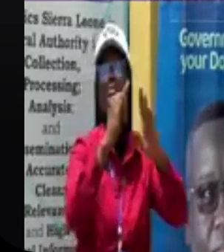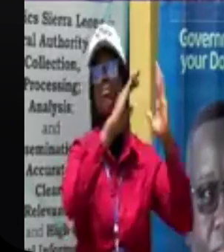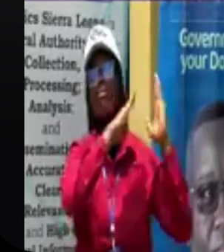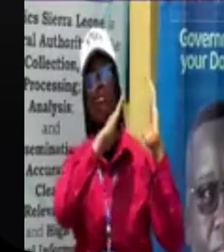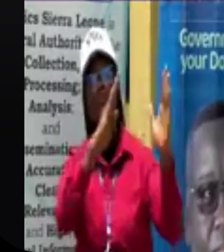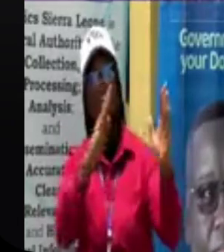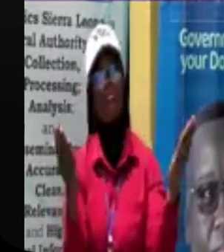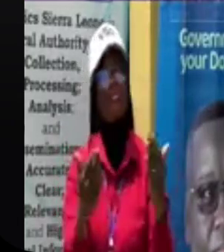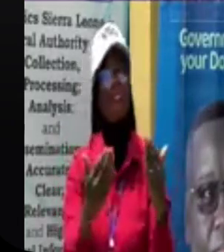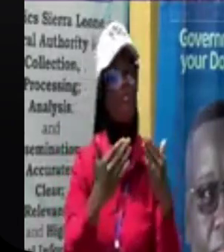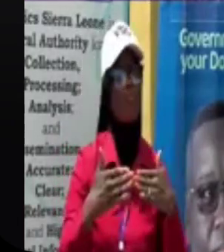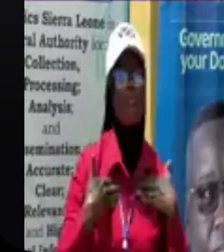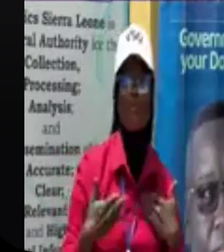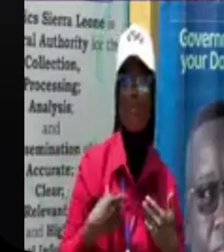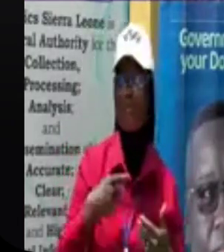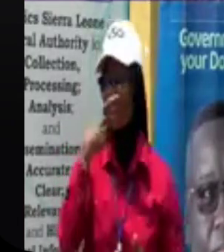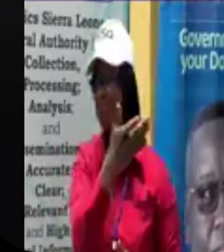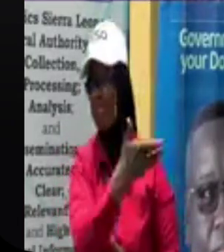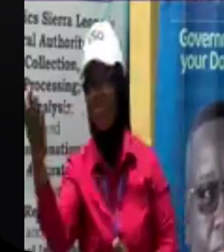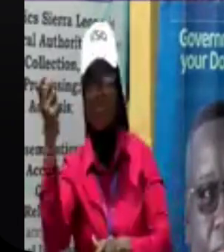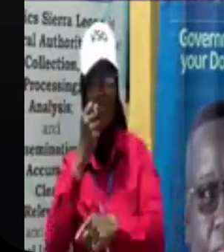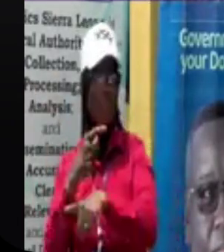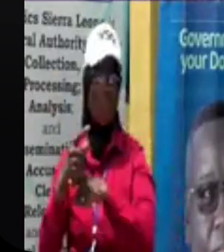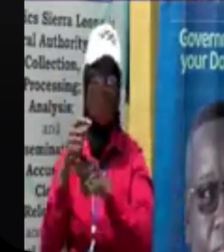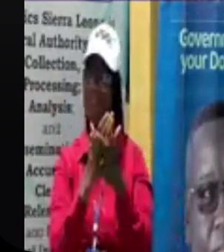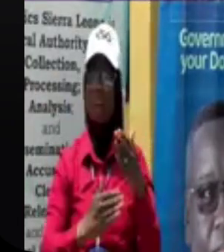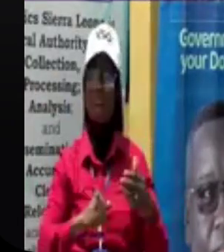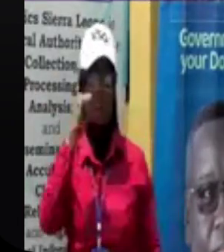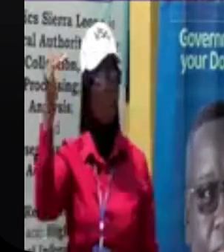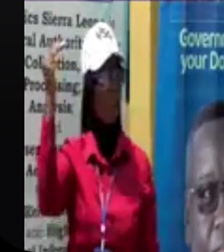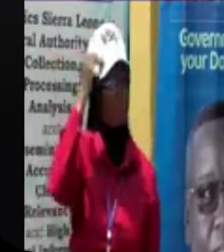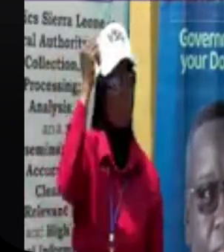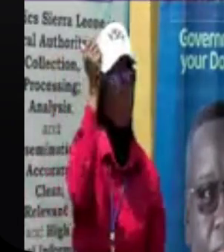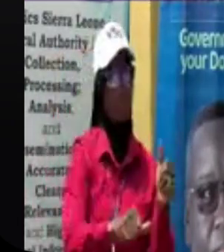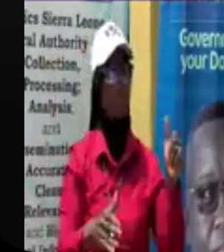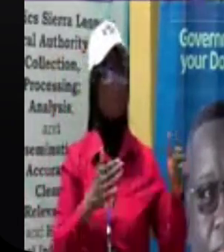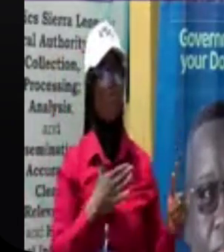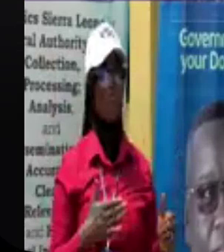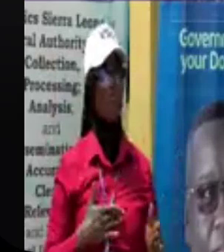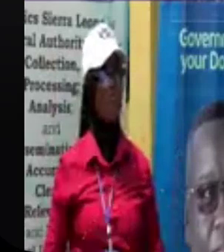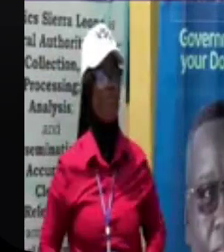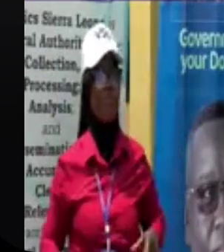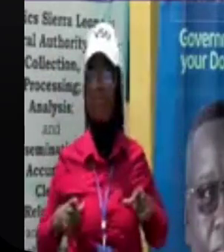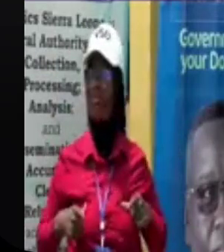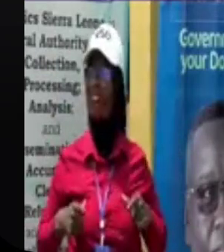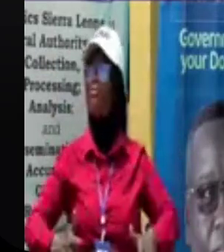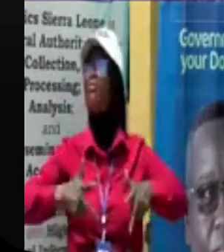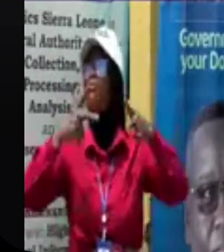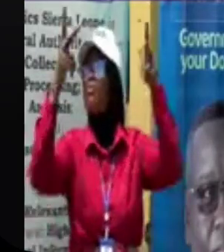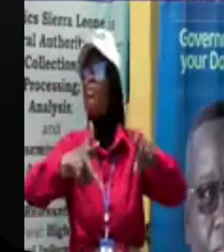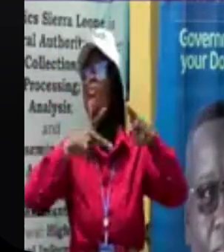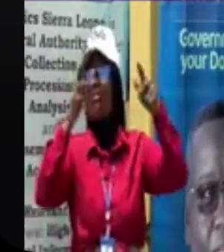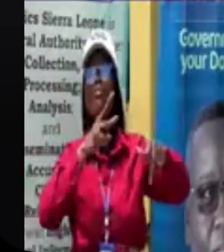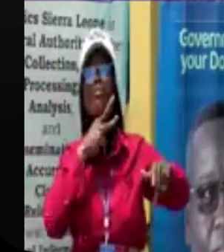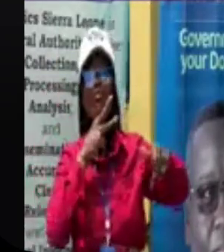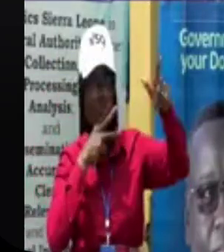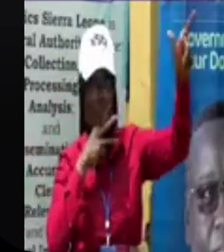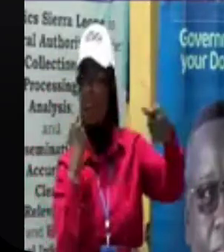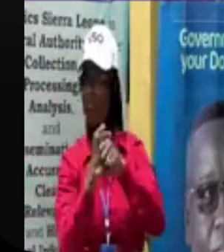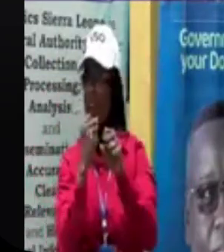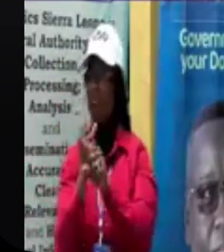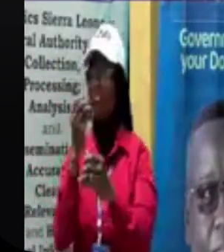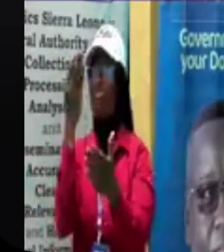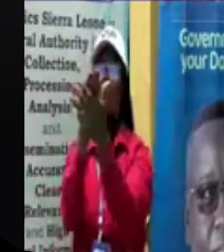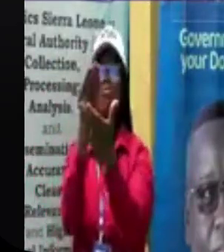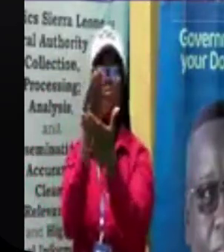glad if Hotel Salone say something they not know since all man they like. After Wataki, now we they generate money or Kambia.